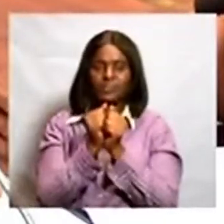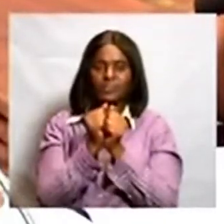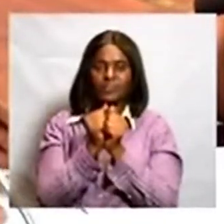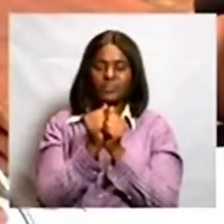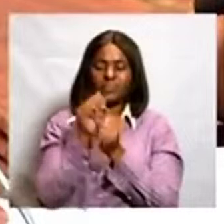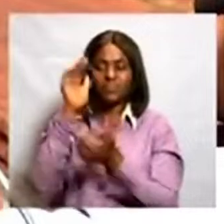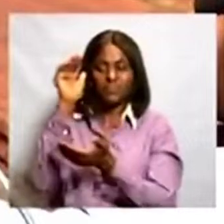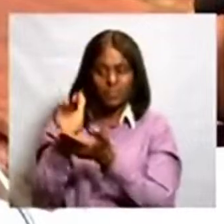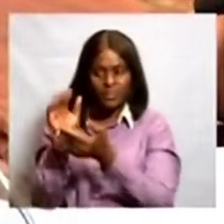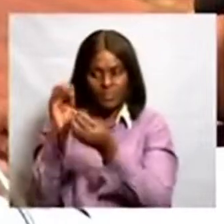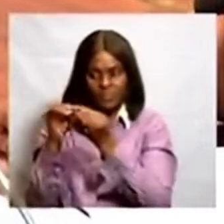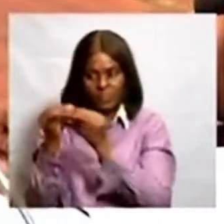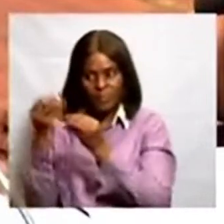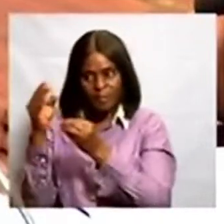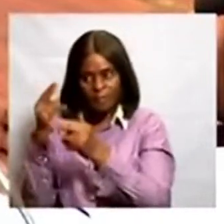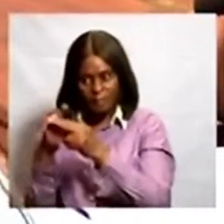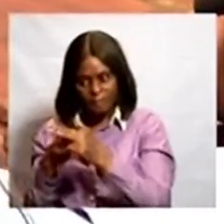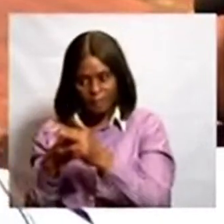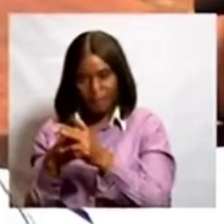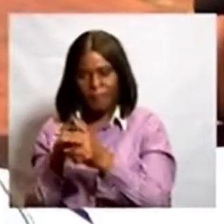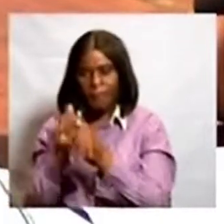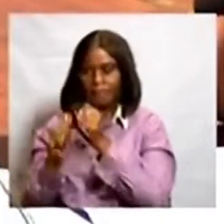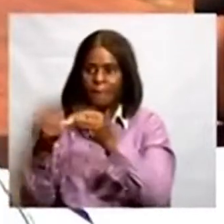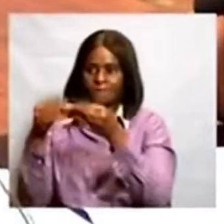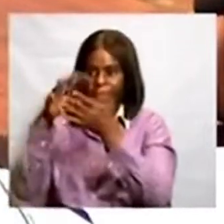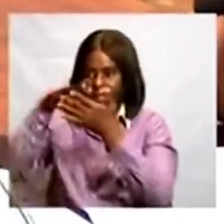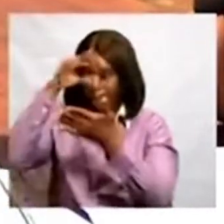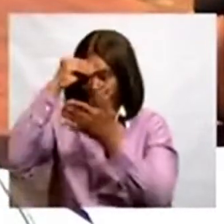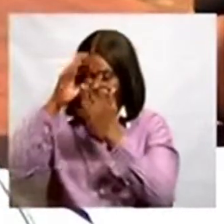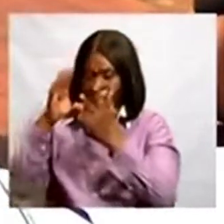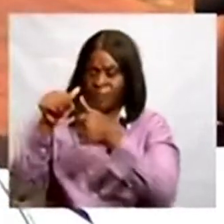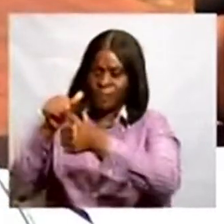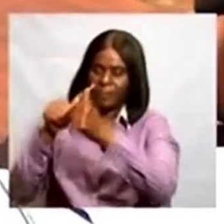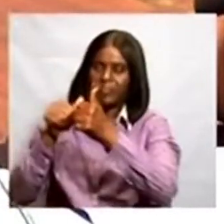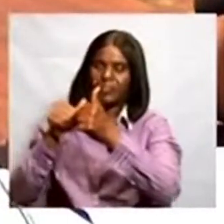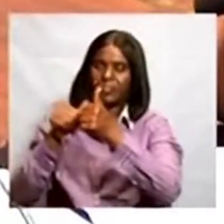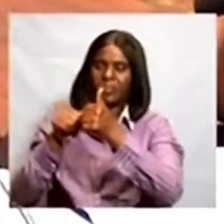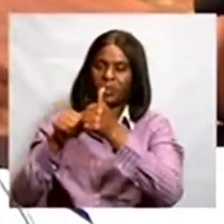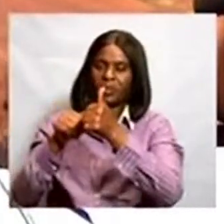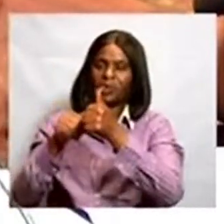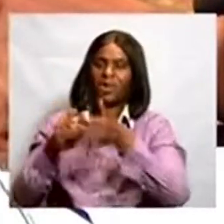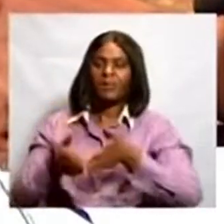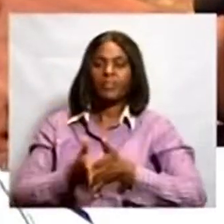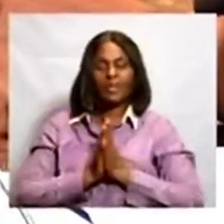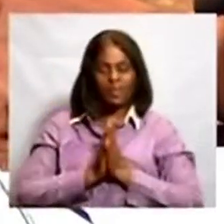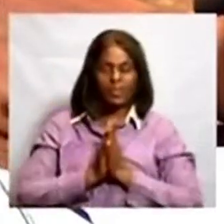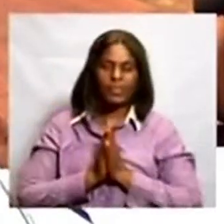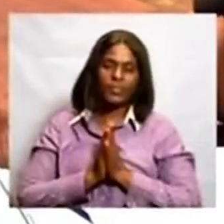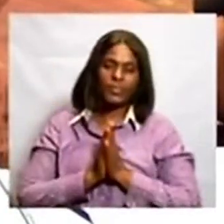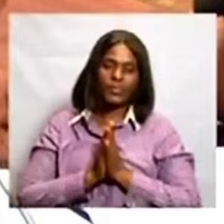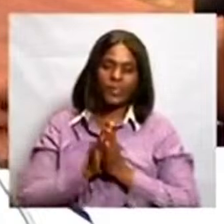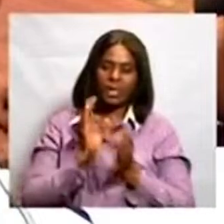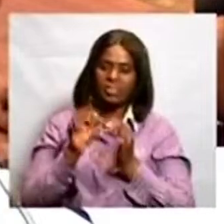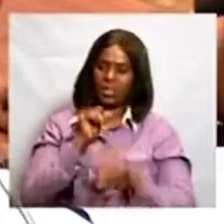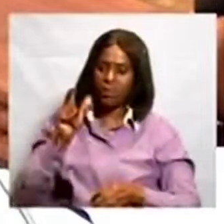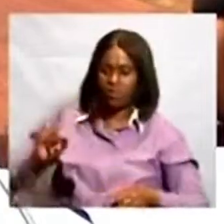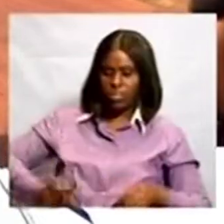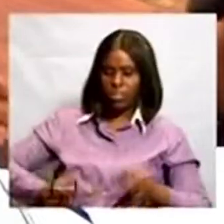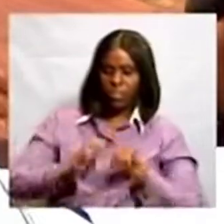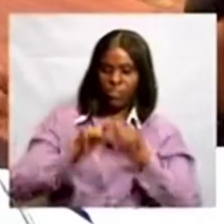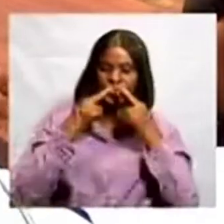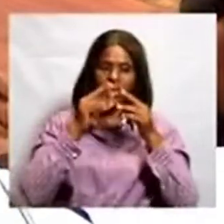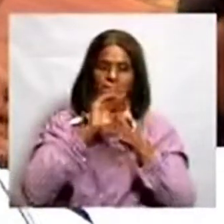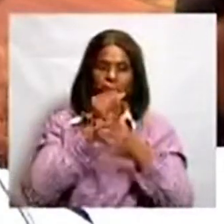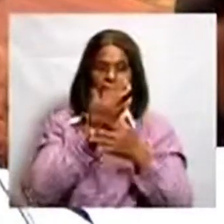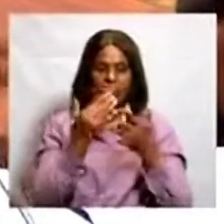they reduce the number of months which they give learners to appeal if they're not satisfied with the results or